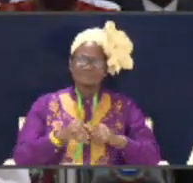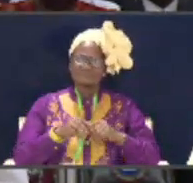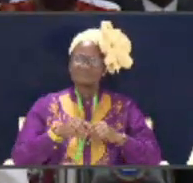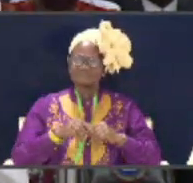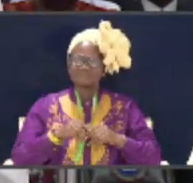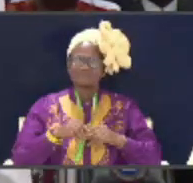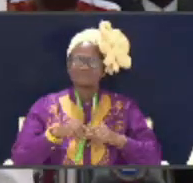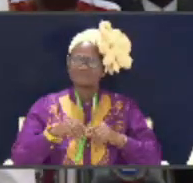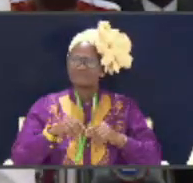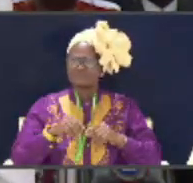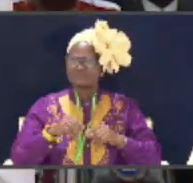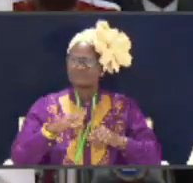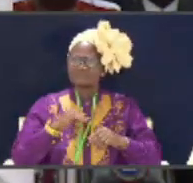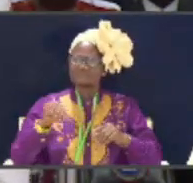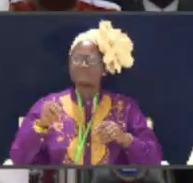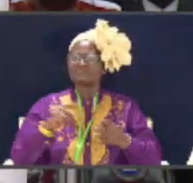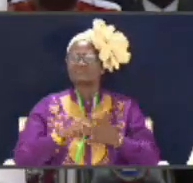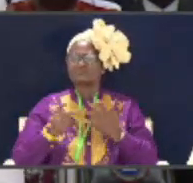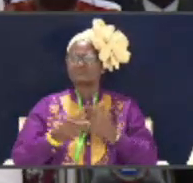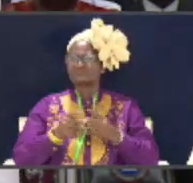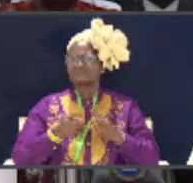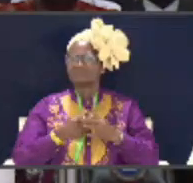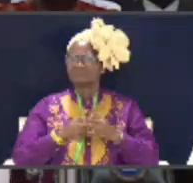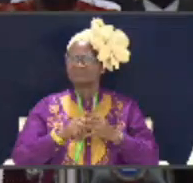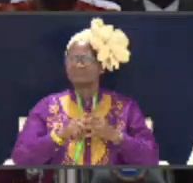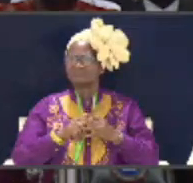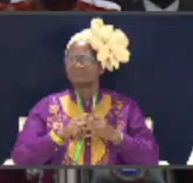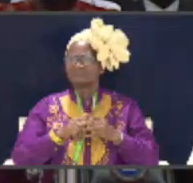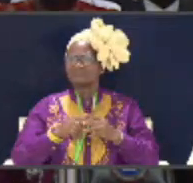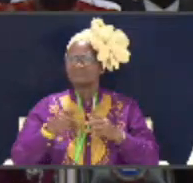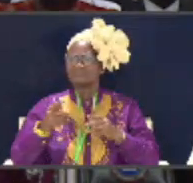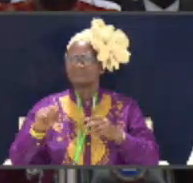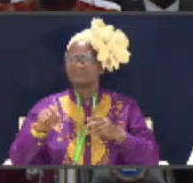And on the day the program begins, a woman will deliver.